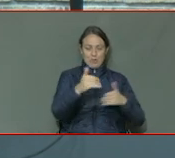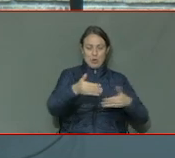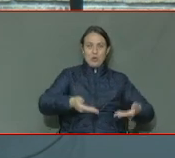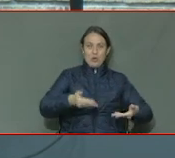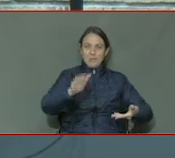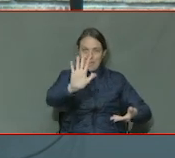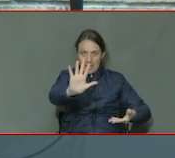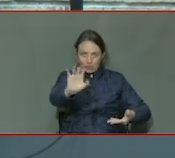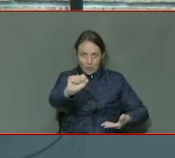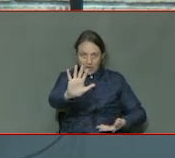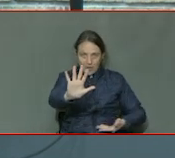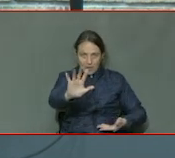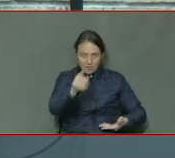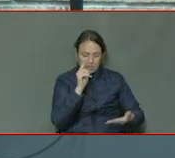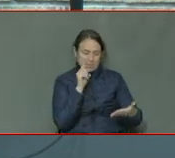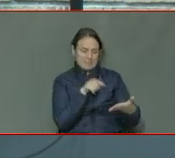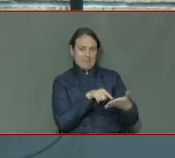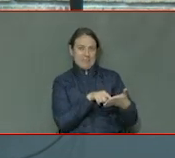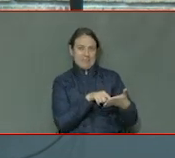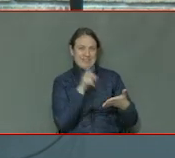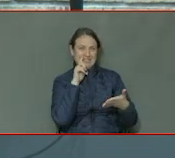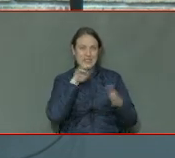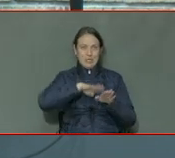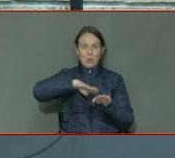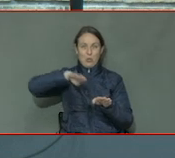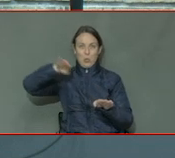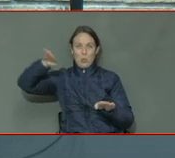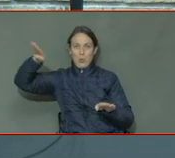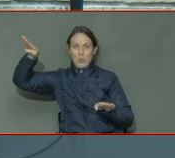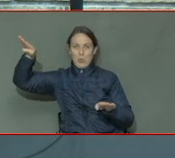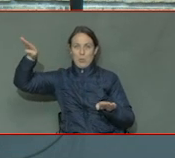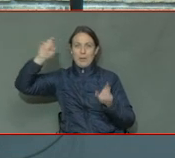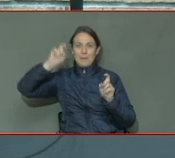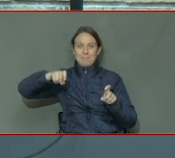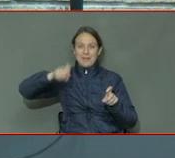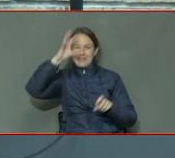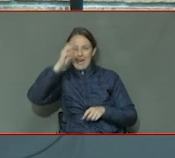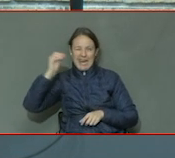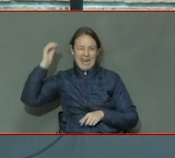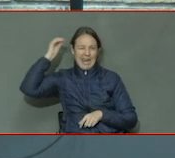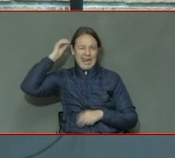further, when I see a slope, I already write, remember